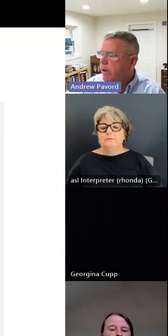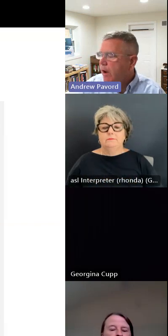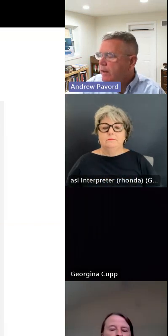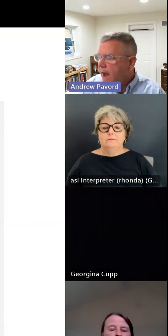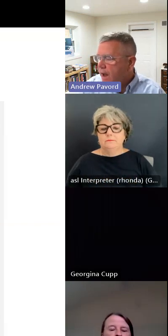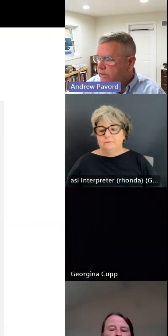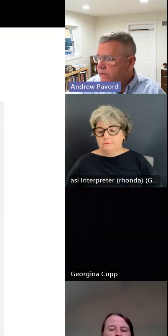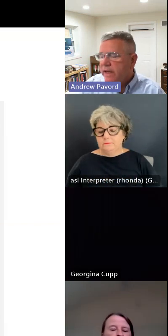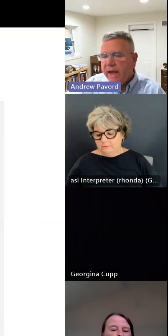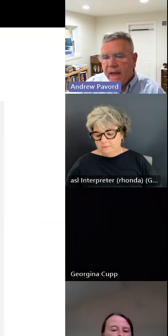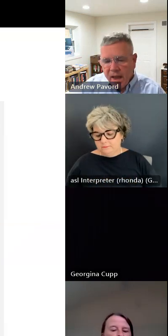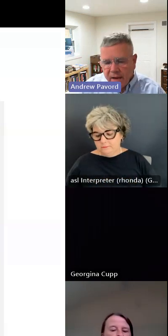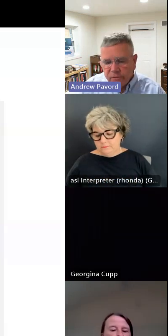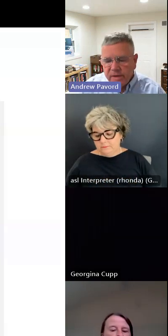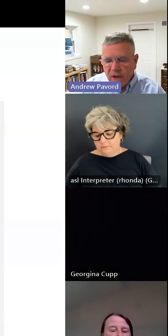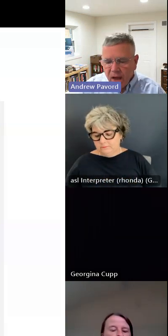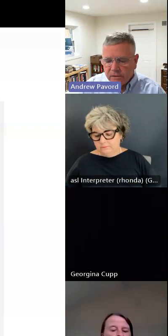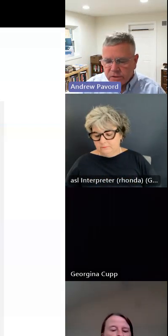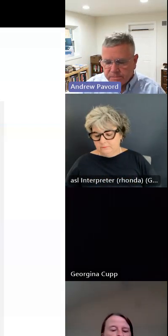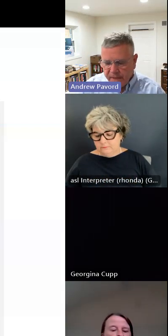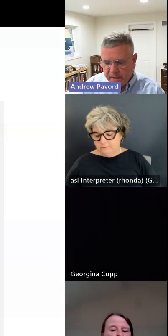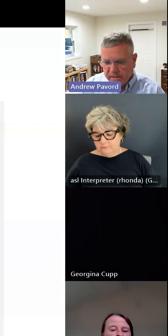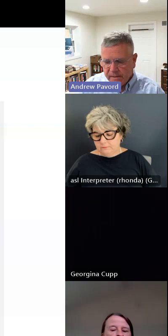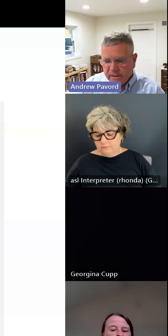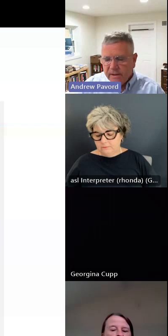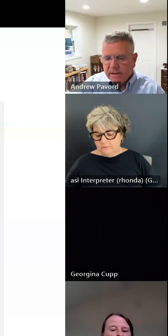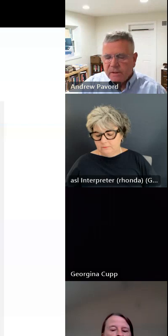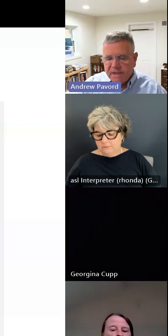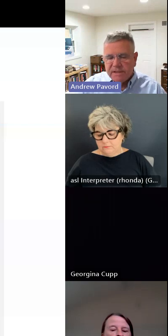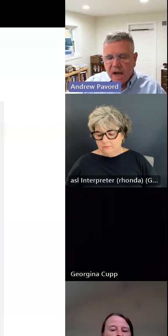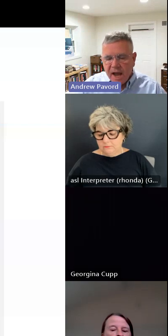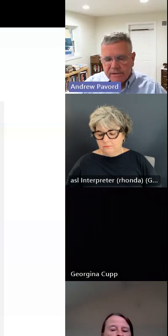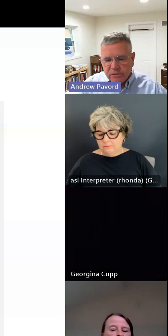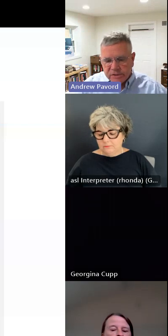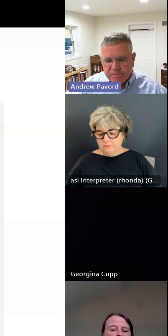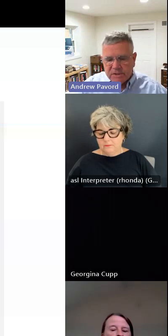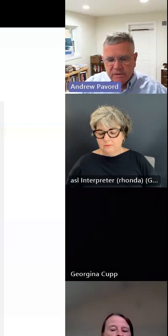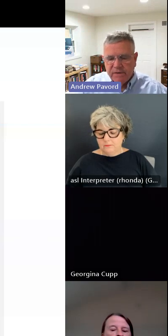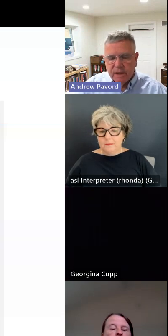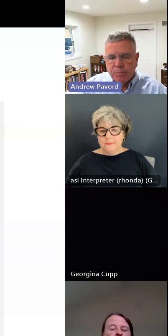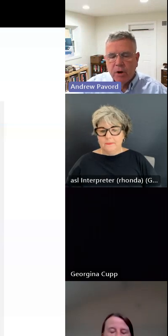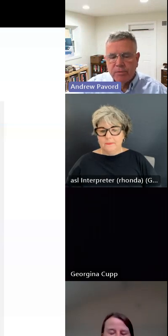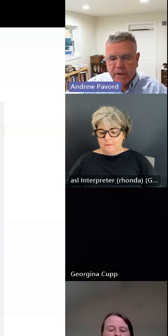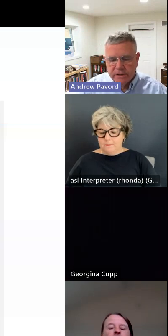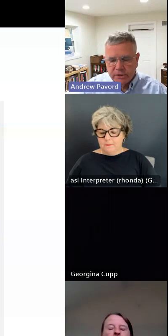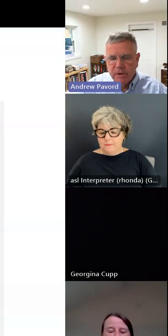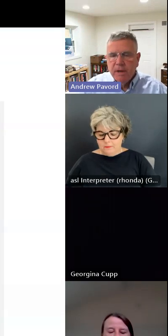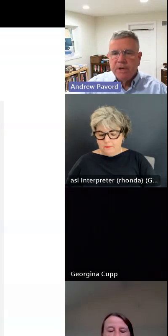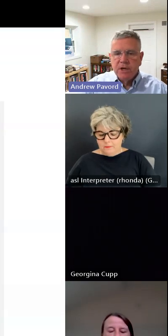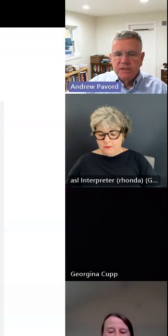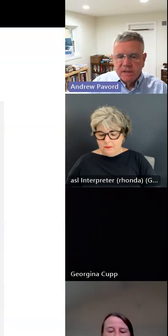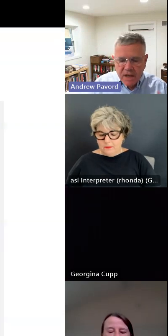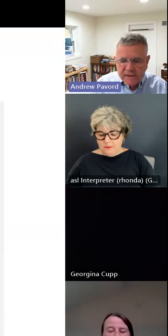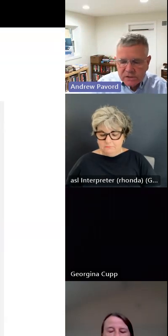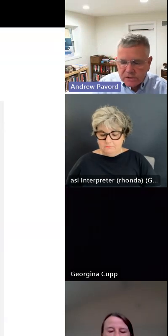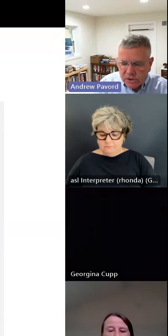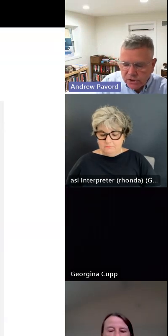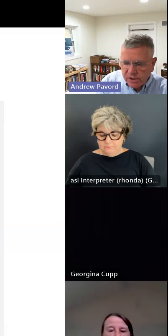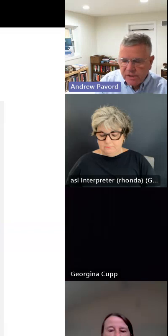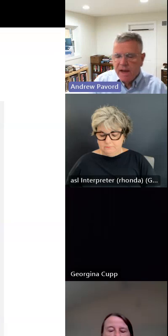also allows every dollar spent to be tied to a specific appropriation, because